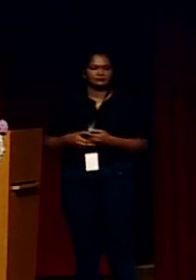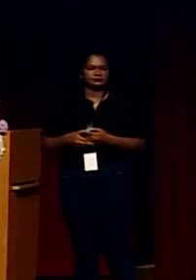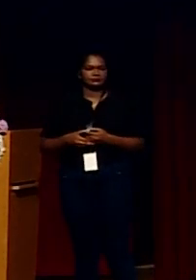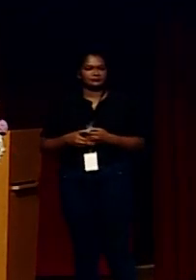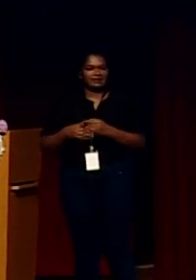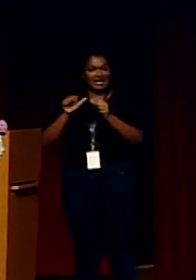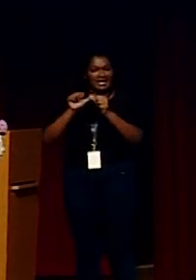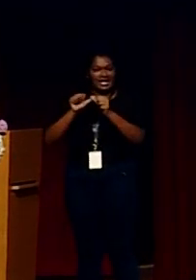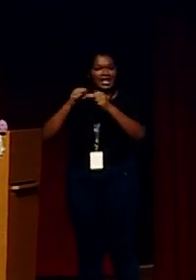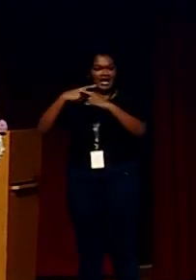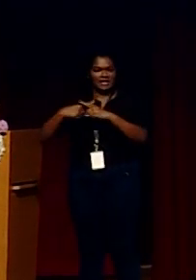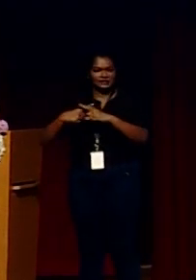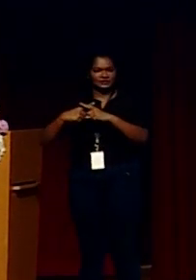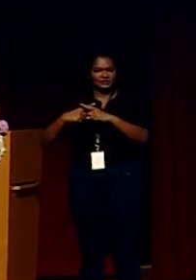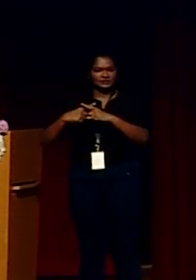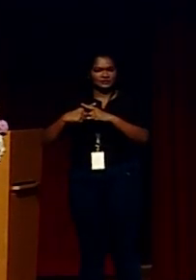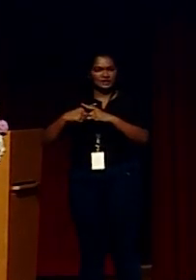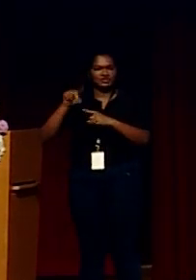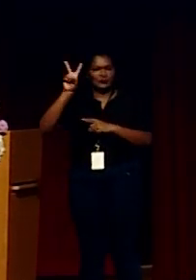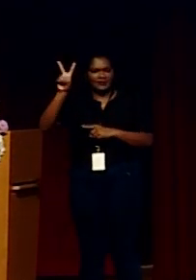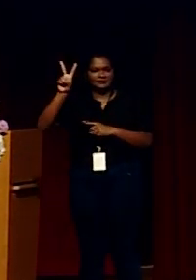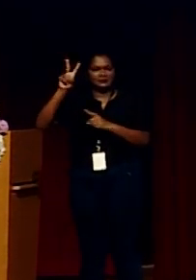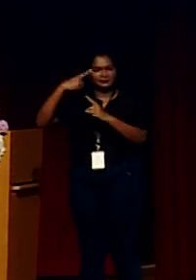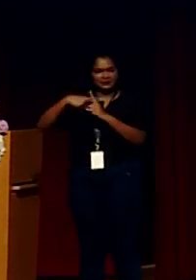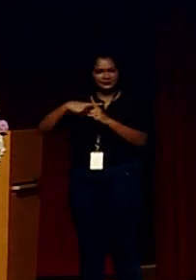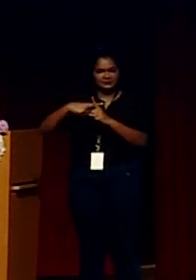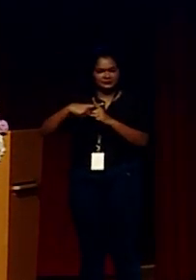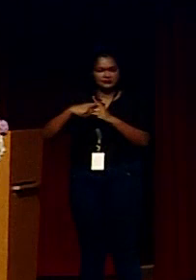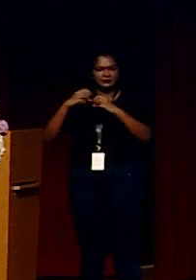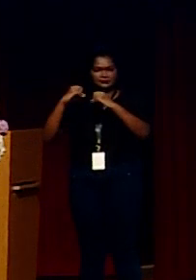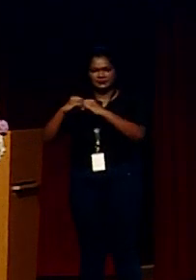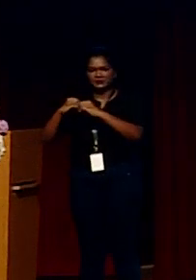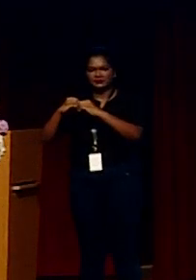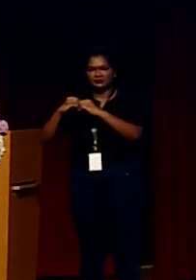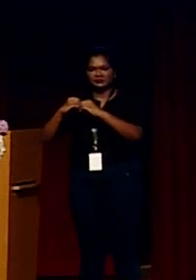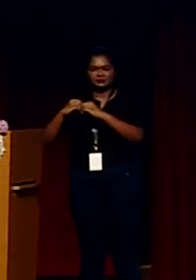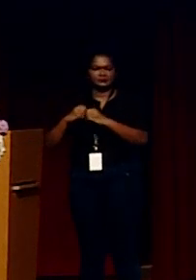A x squared plus.